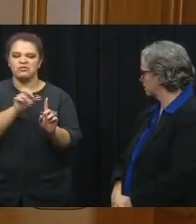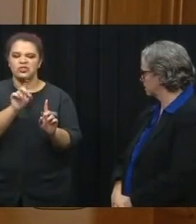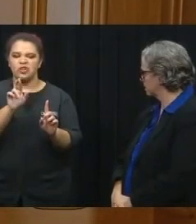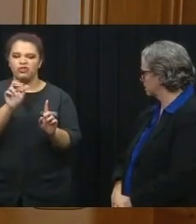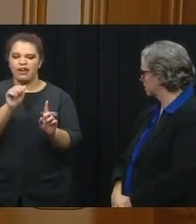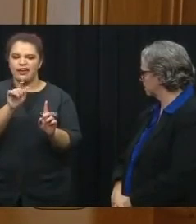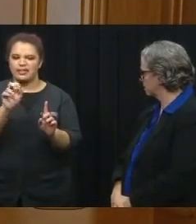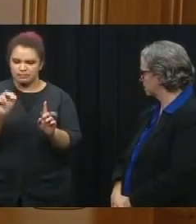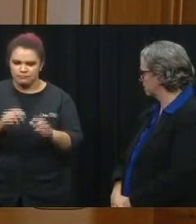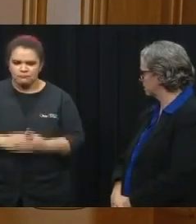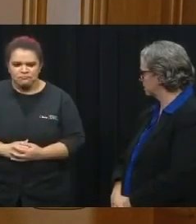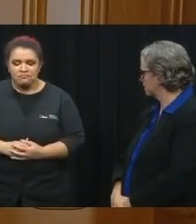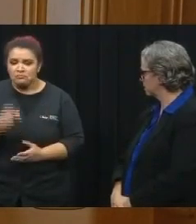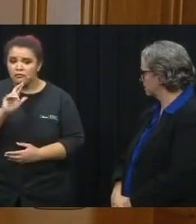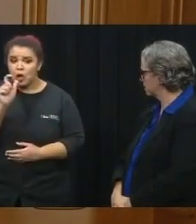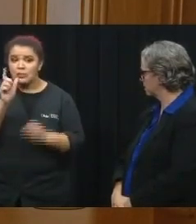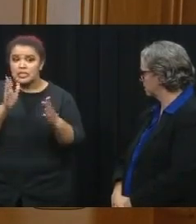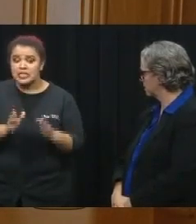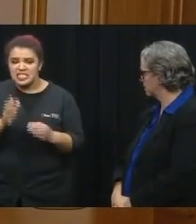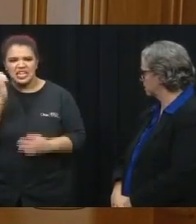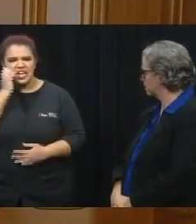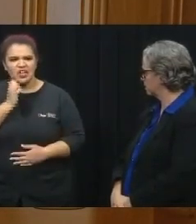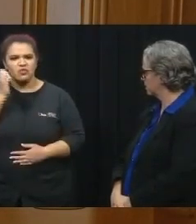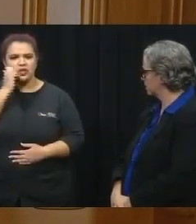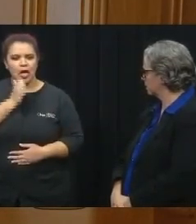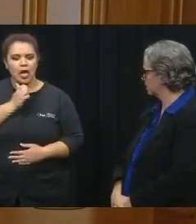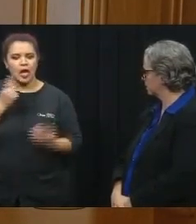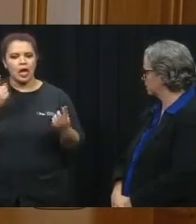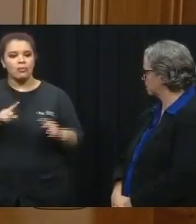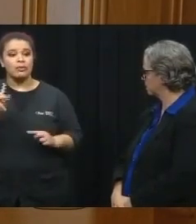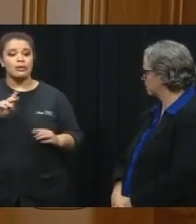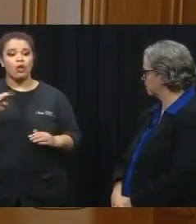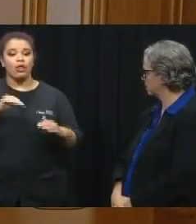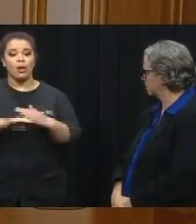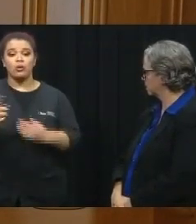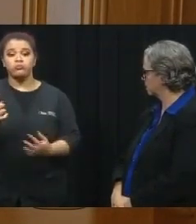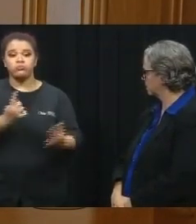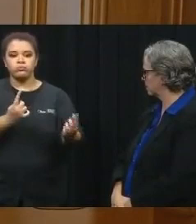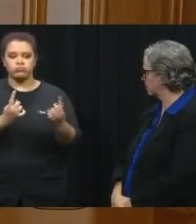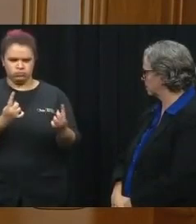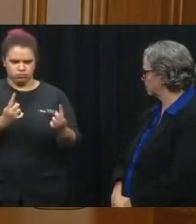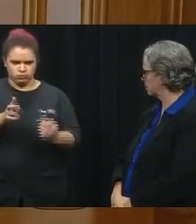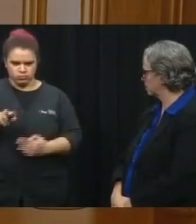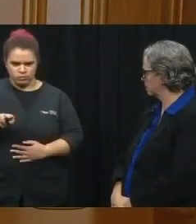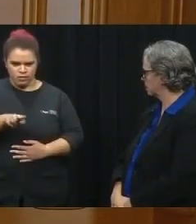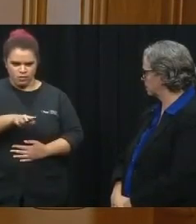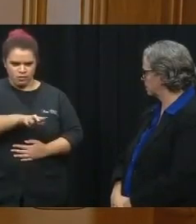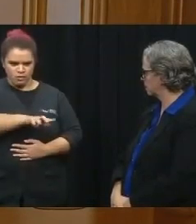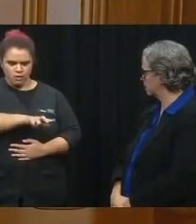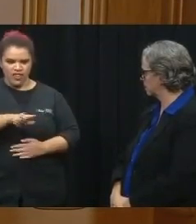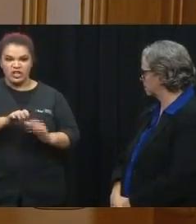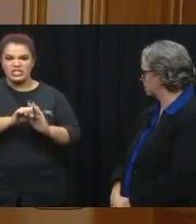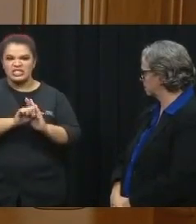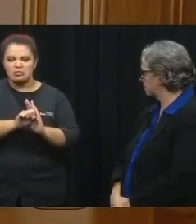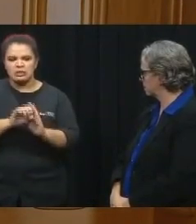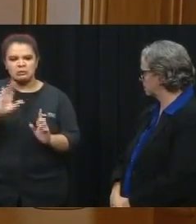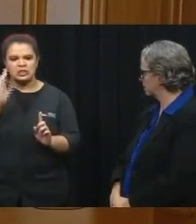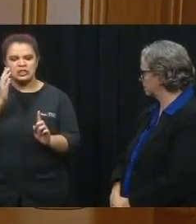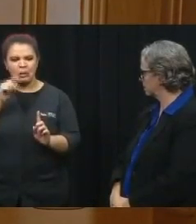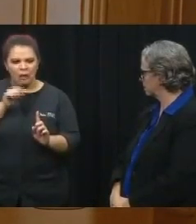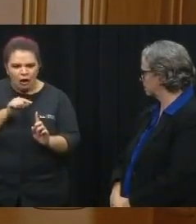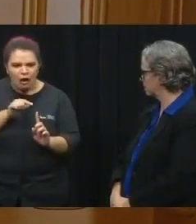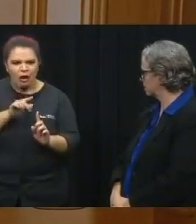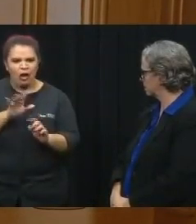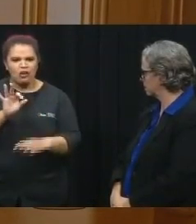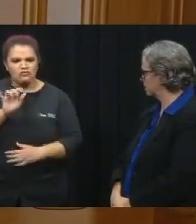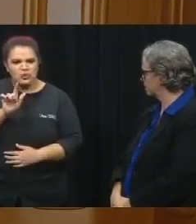on a daily basis that are exhibiting flu-like and coronavirus-like symptoms. Given the strain on hospitals, doctors, and urgent care,